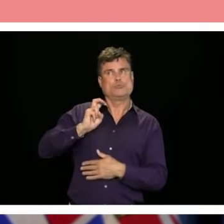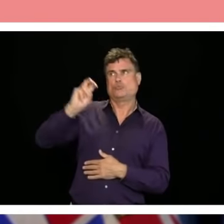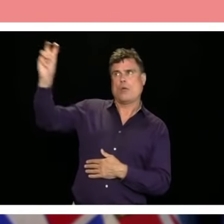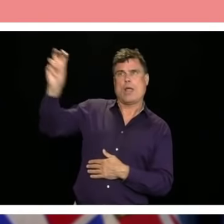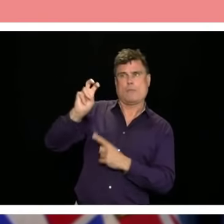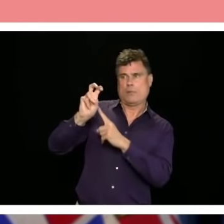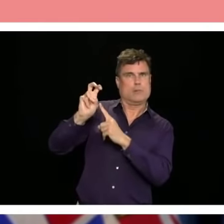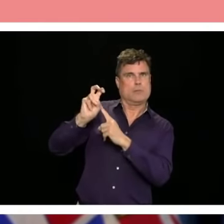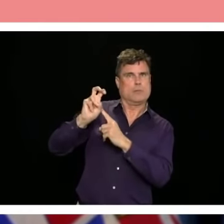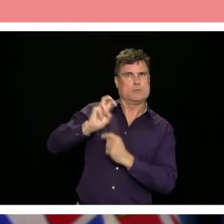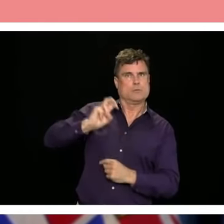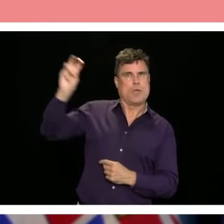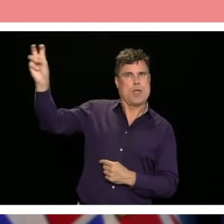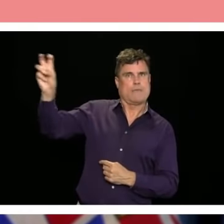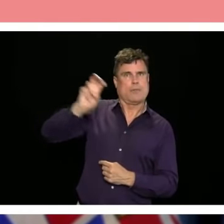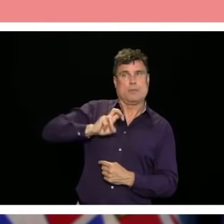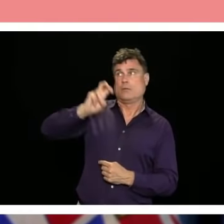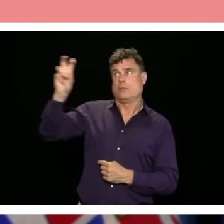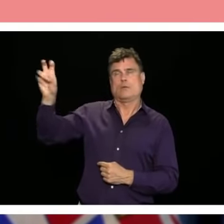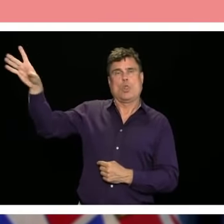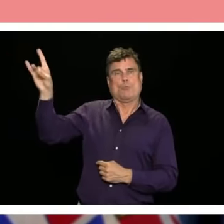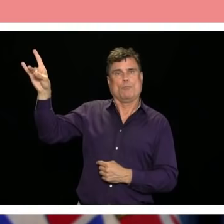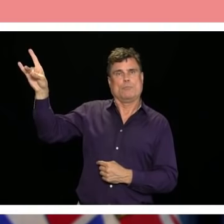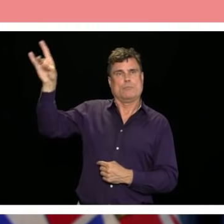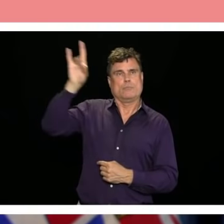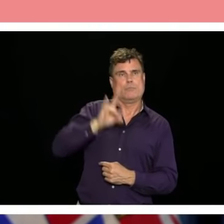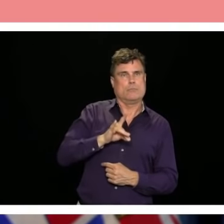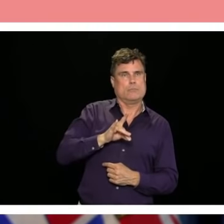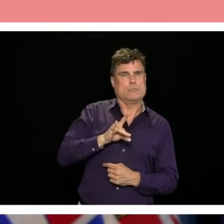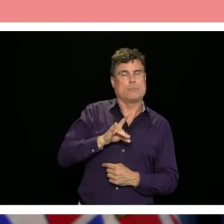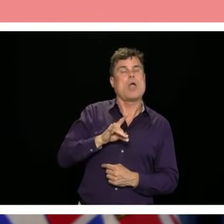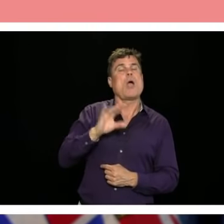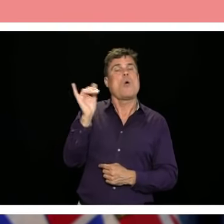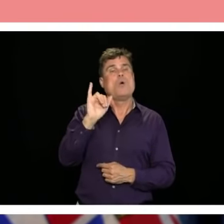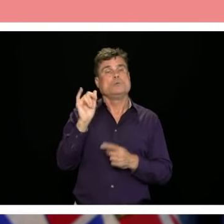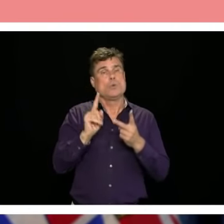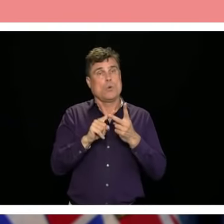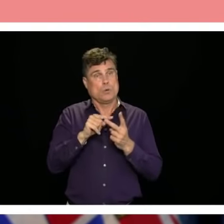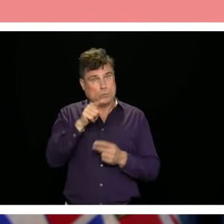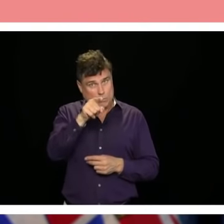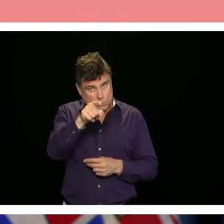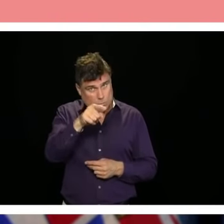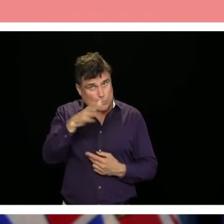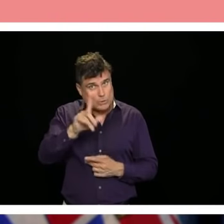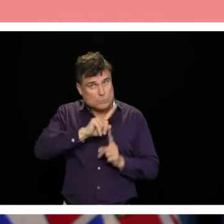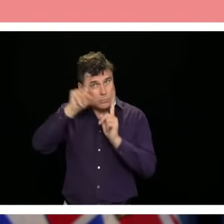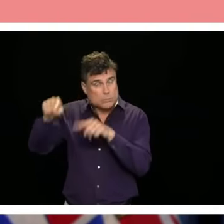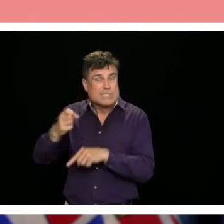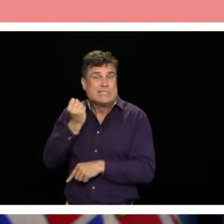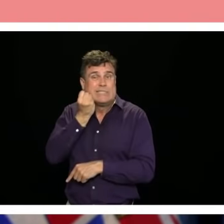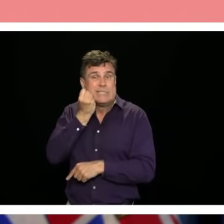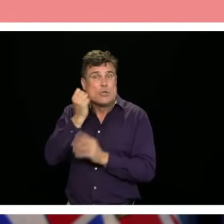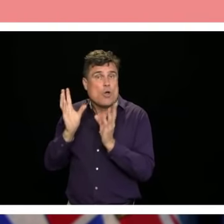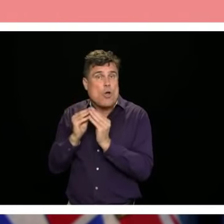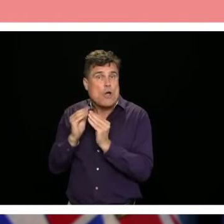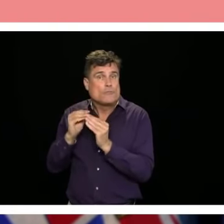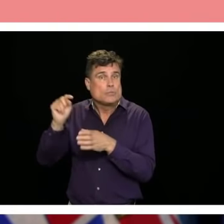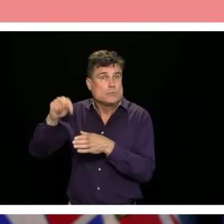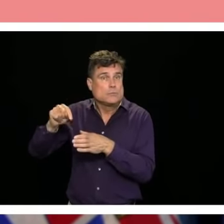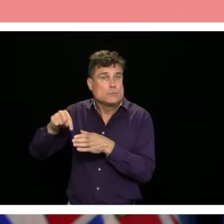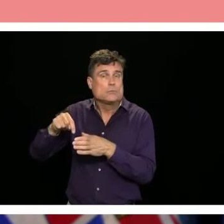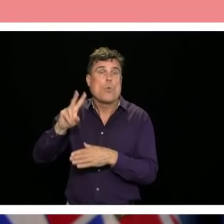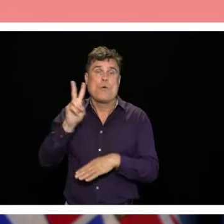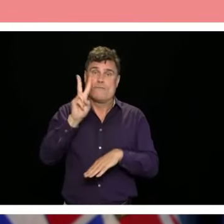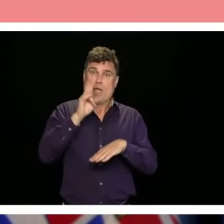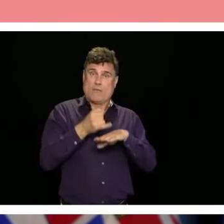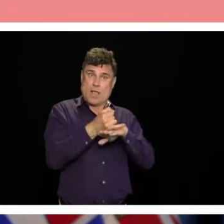of BC. And does this guide us in any way or tell us in terms of the future of what to do or not to do or what worked